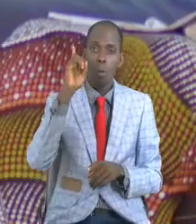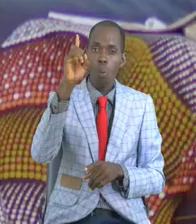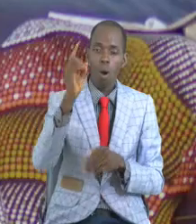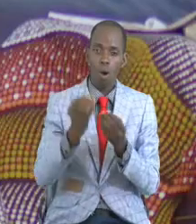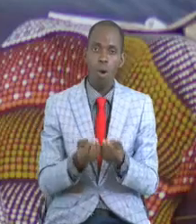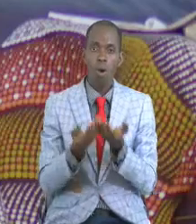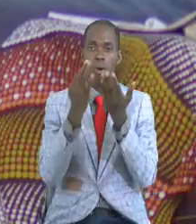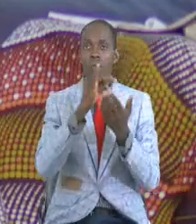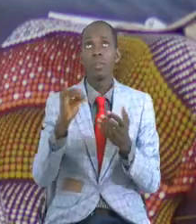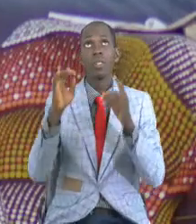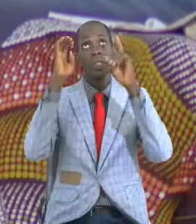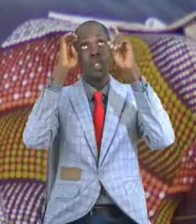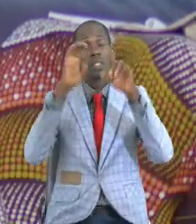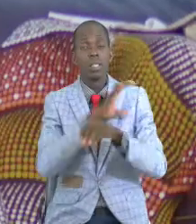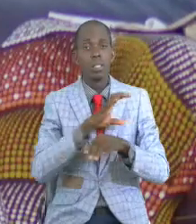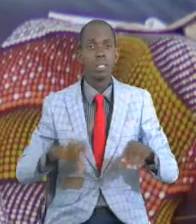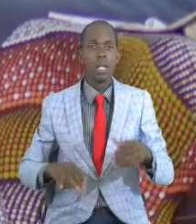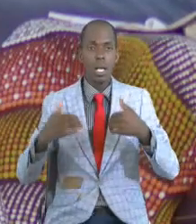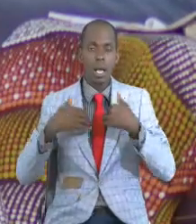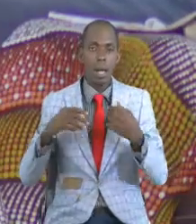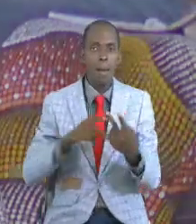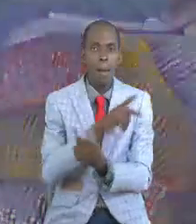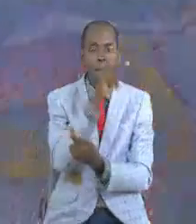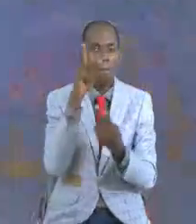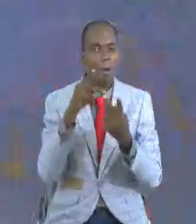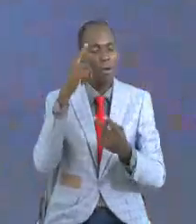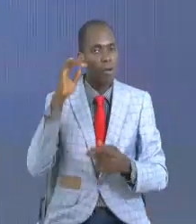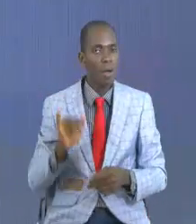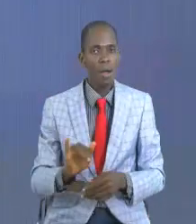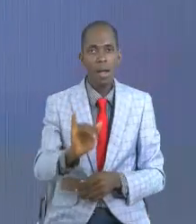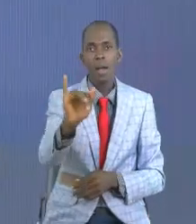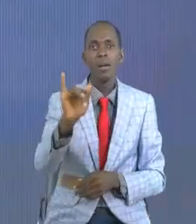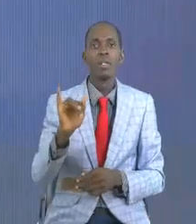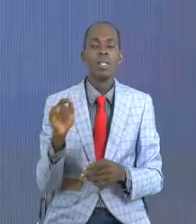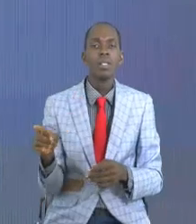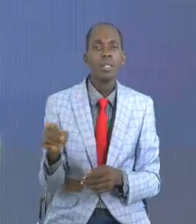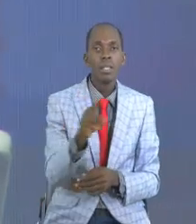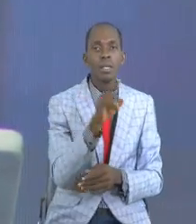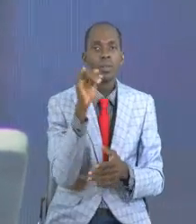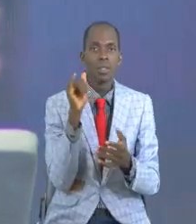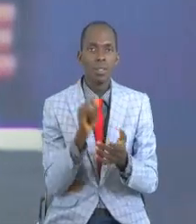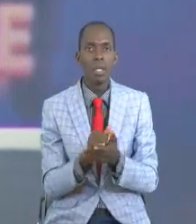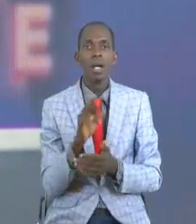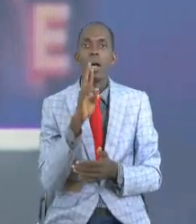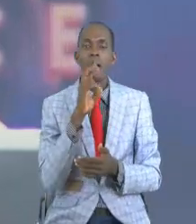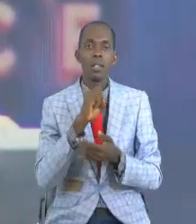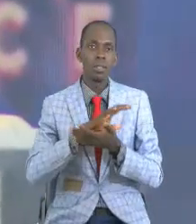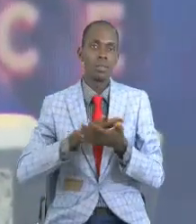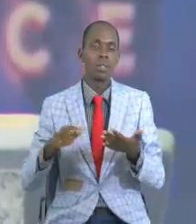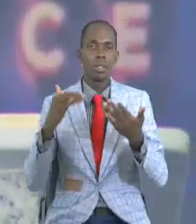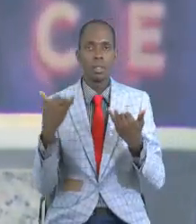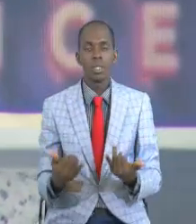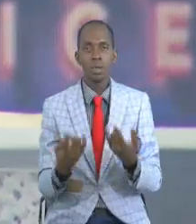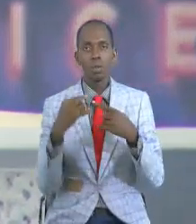cries as perfected forever there that are sanctified let's come to number three